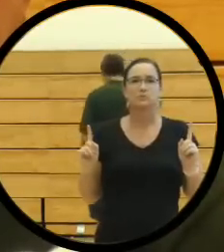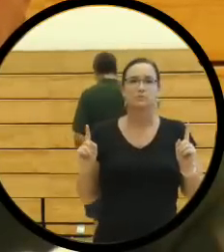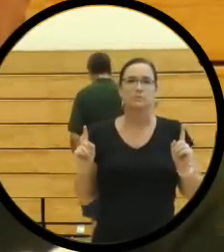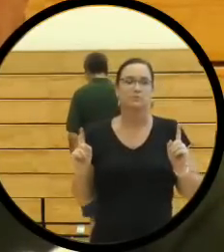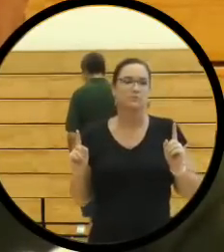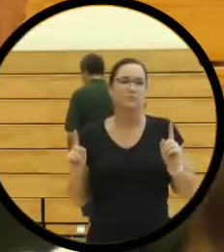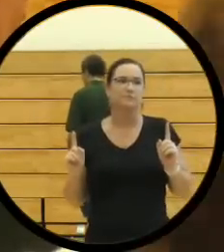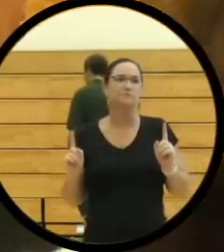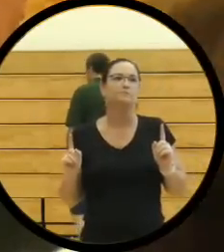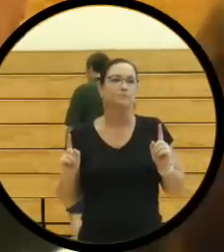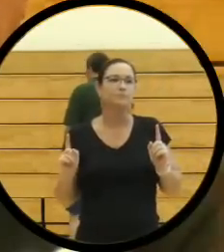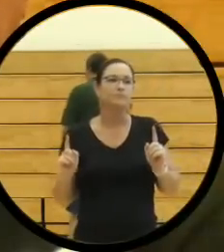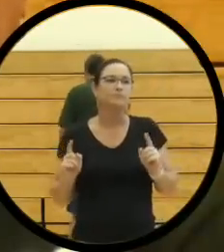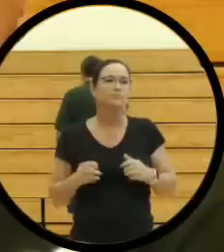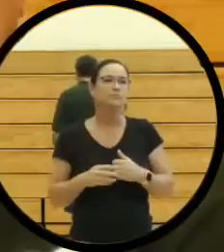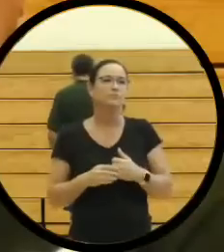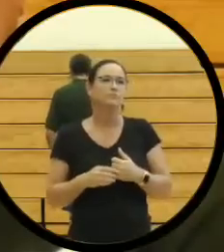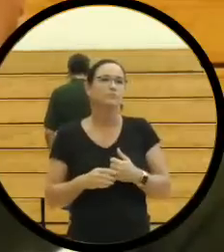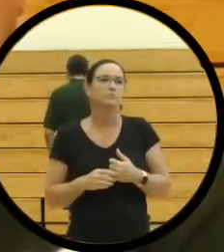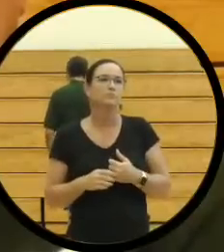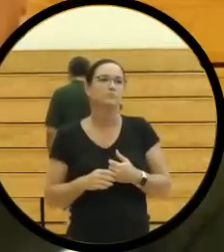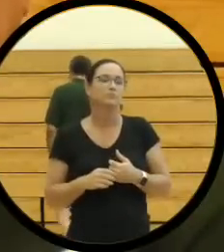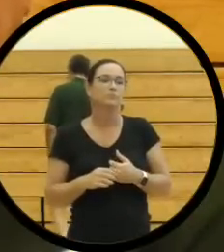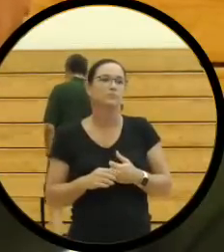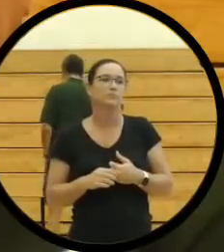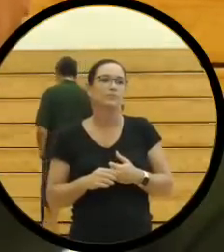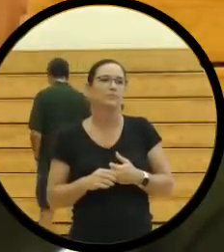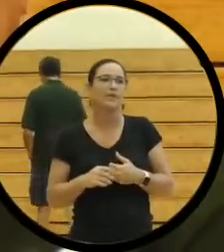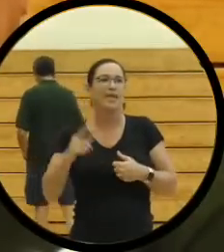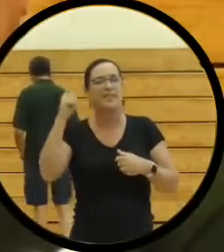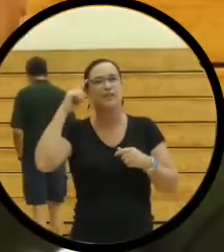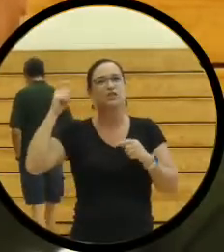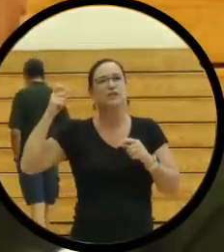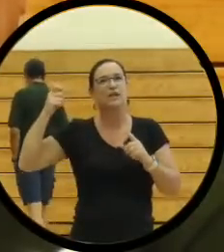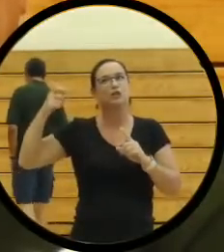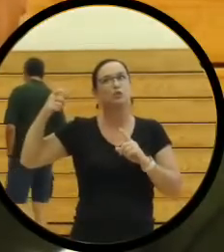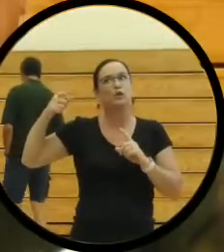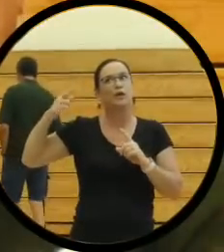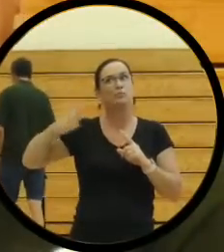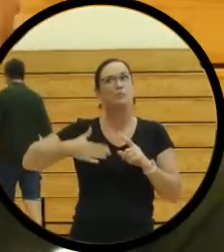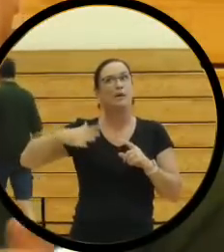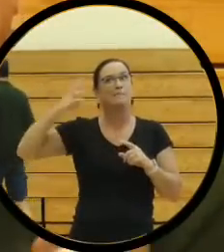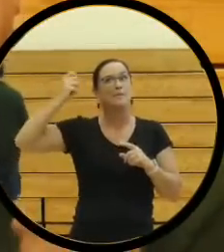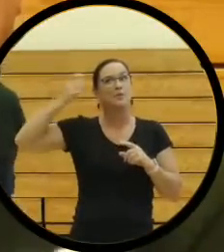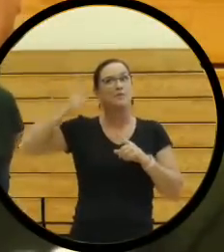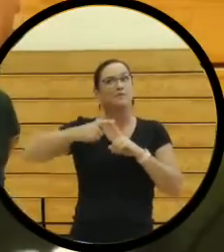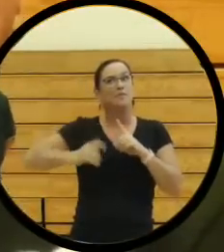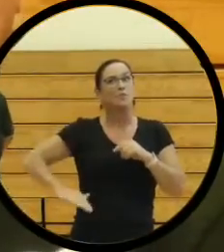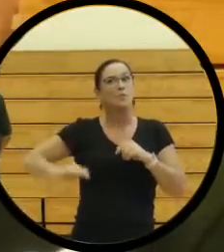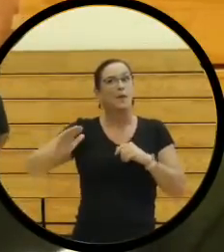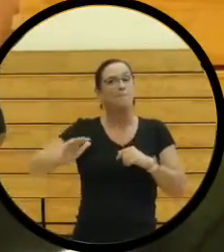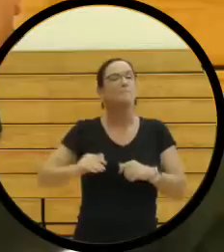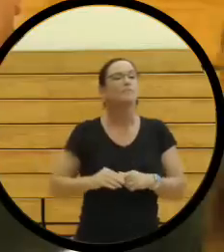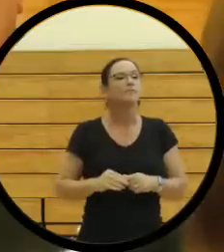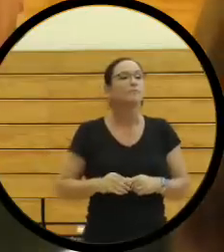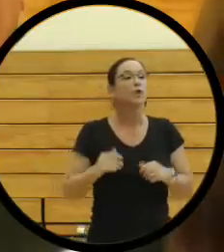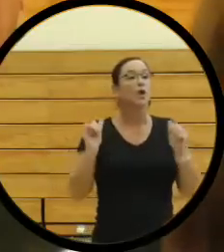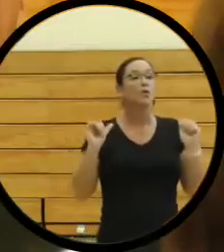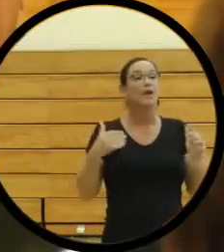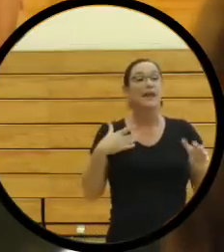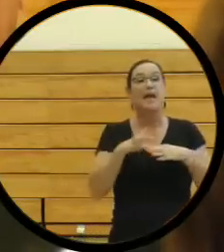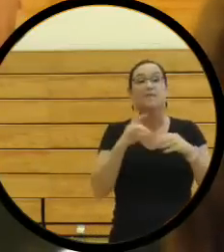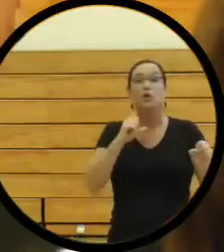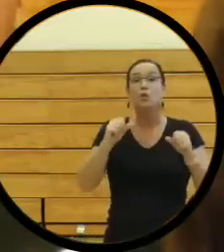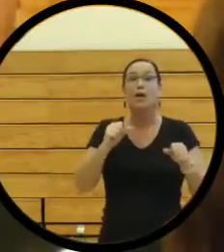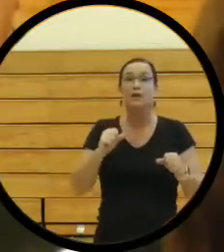se. So I did just triggered, you know, childhood memories. We can get earthquakes that